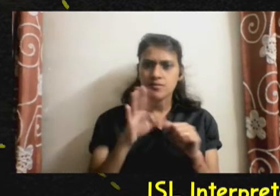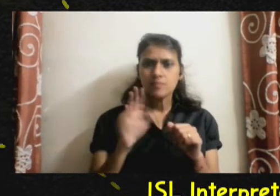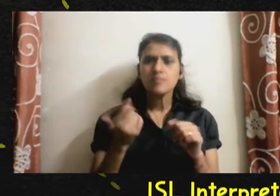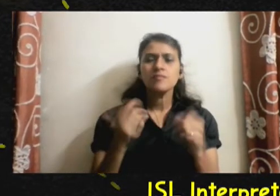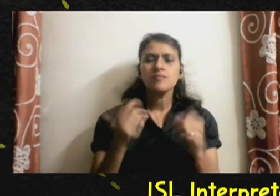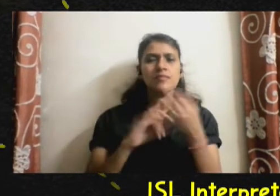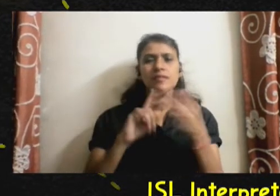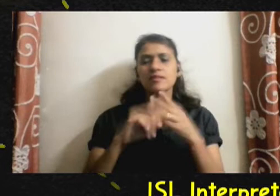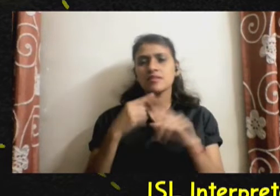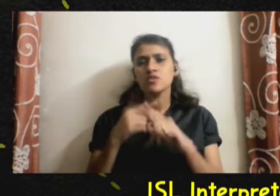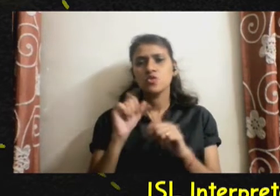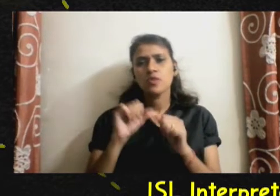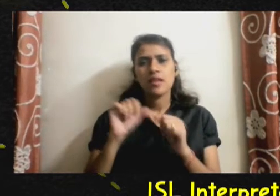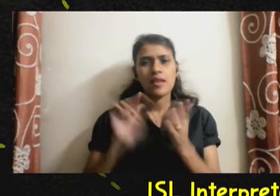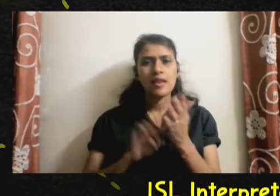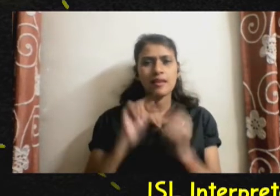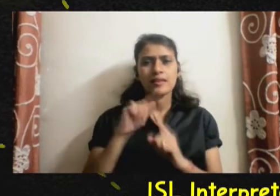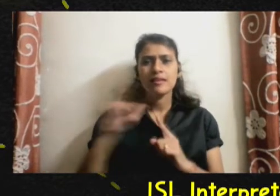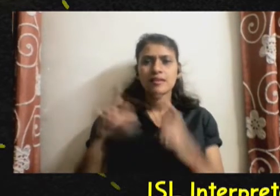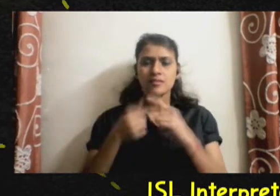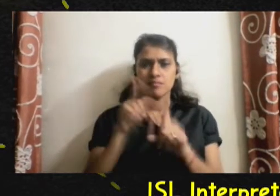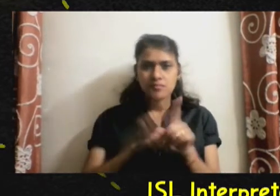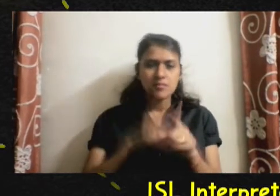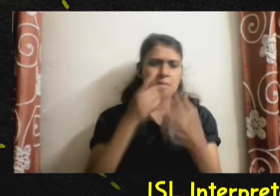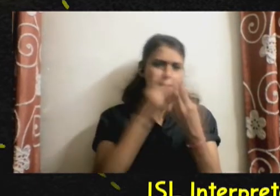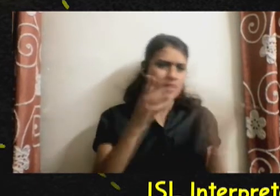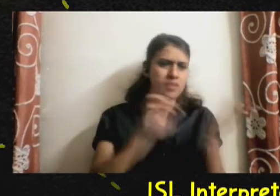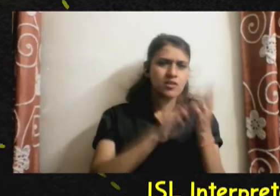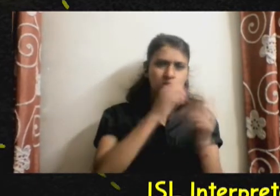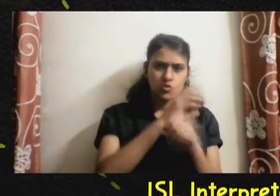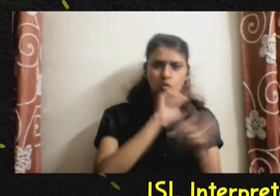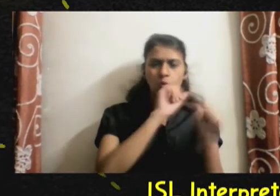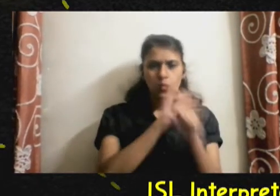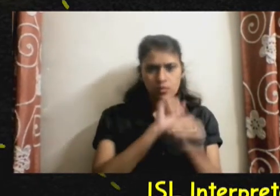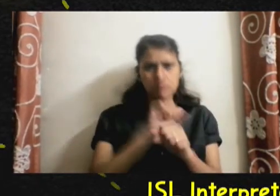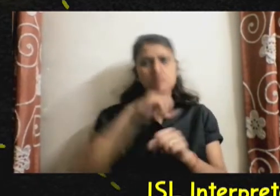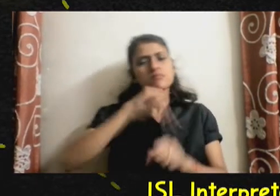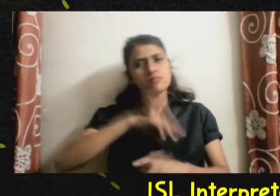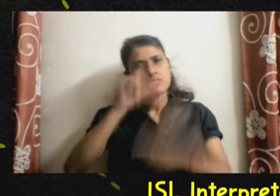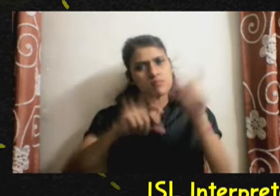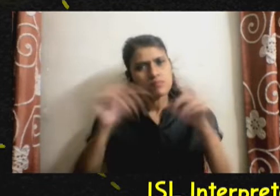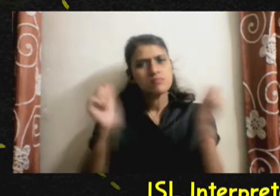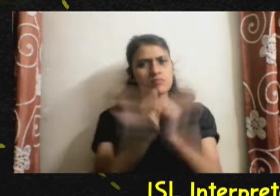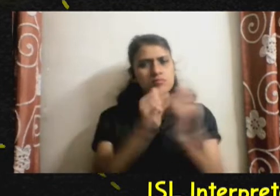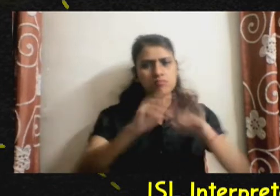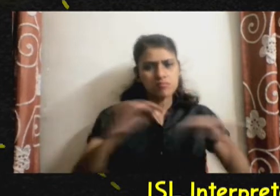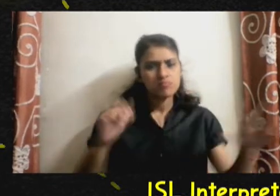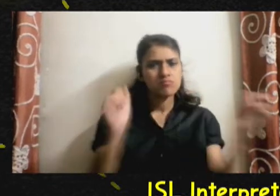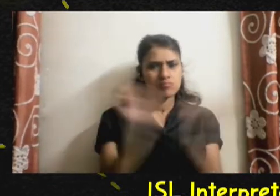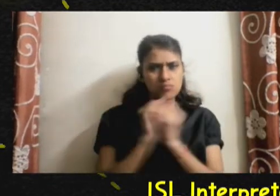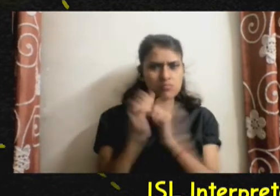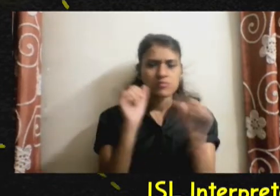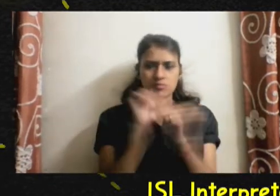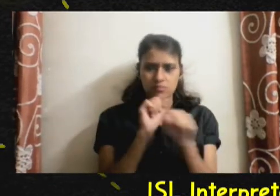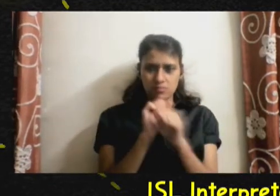we networked with organizations and NGOs that work with young people and children we